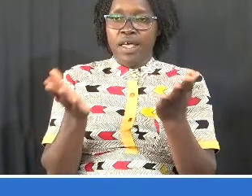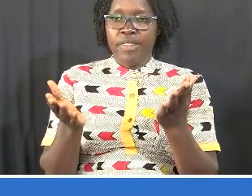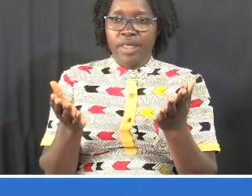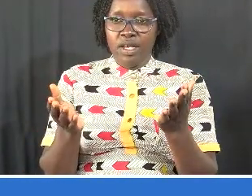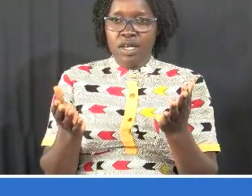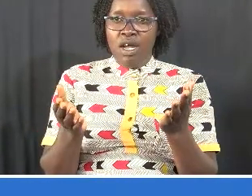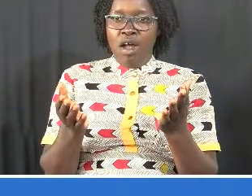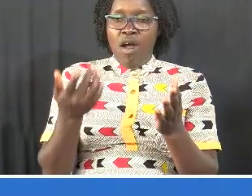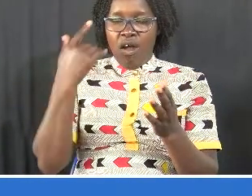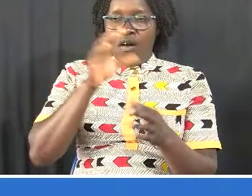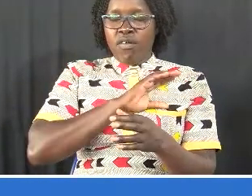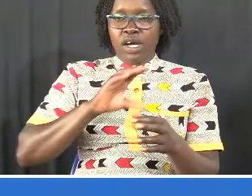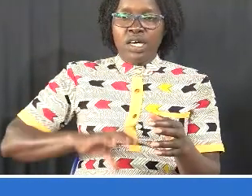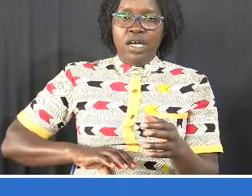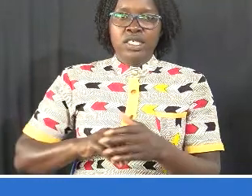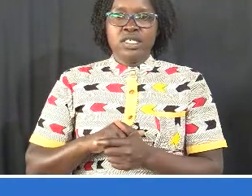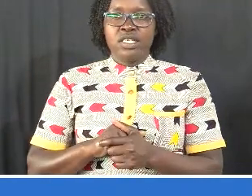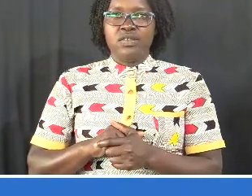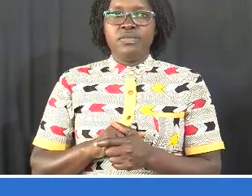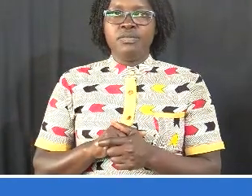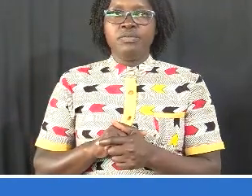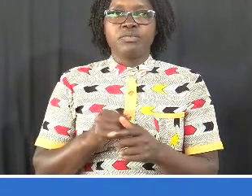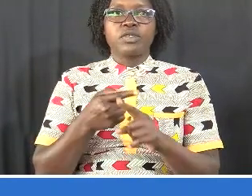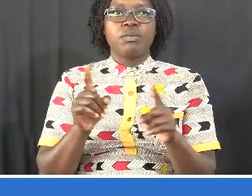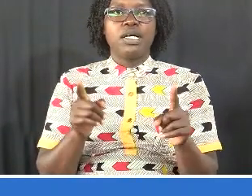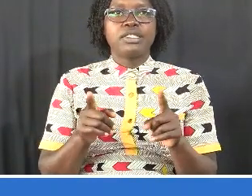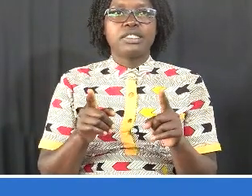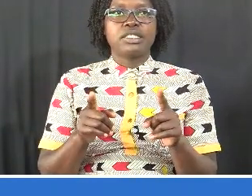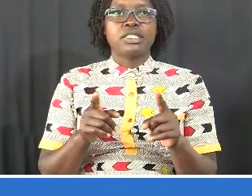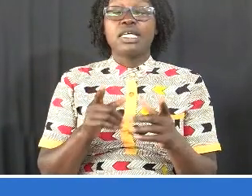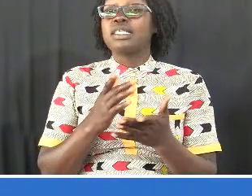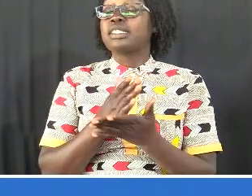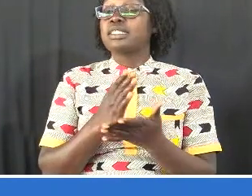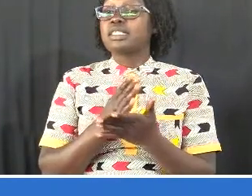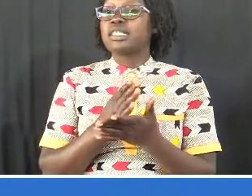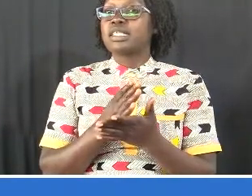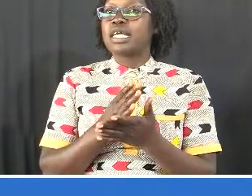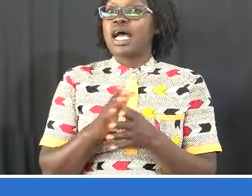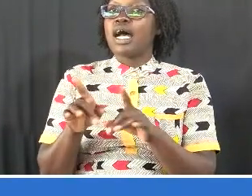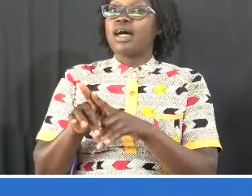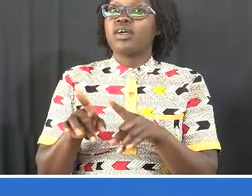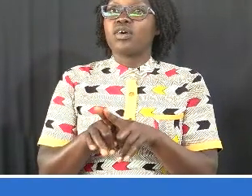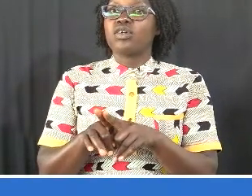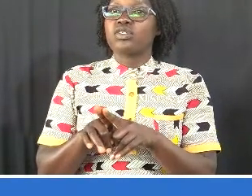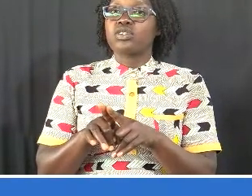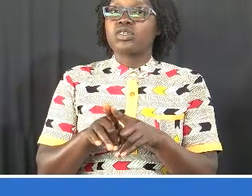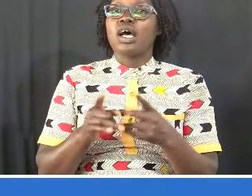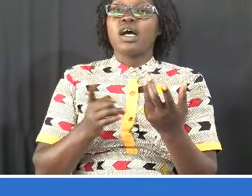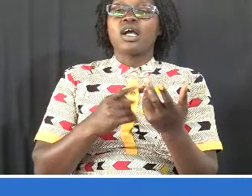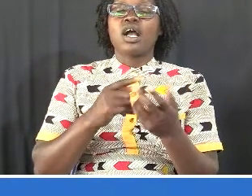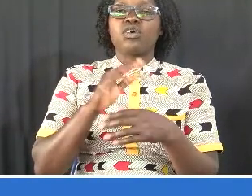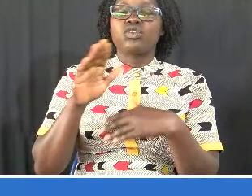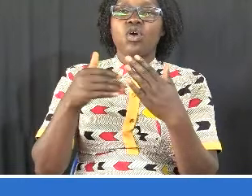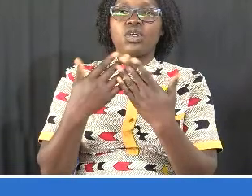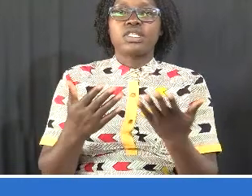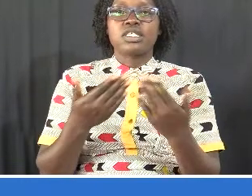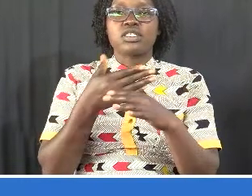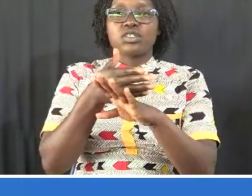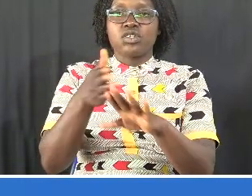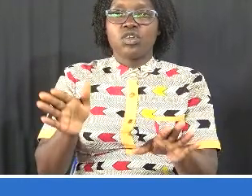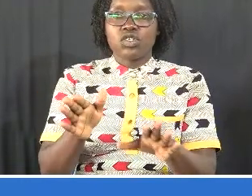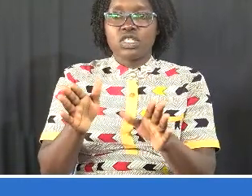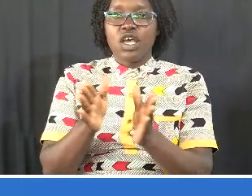loss for Christ. But indeed, I also count all things loss for